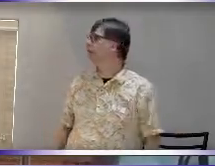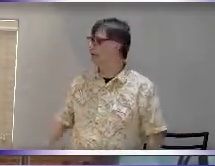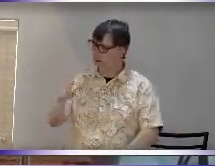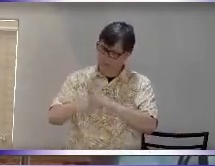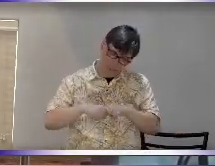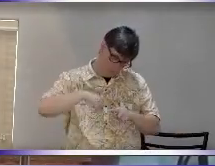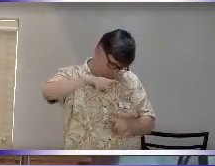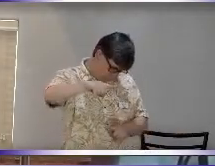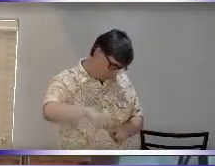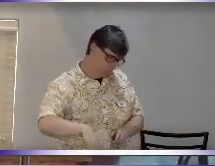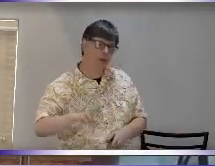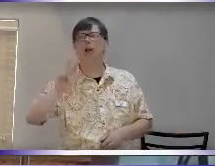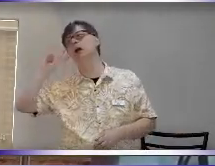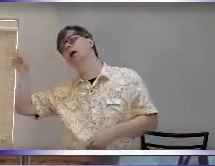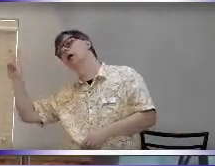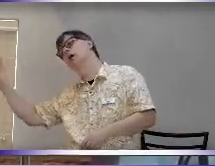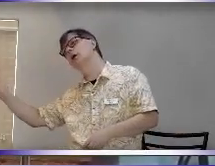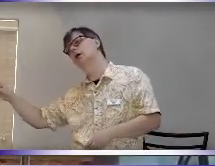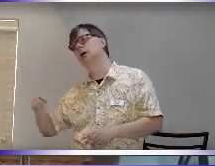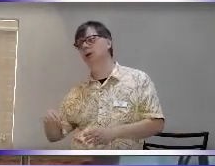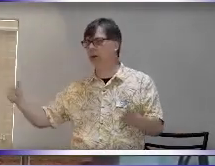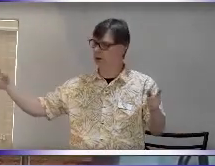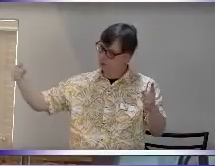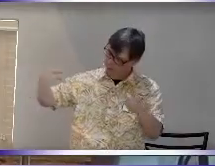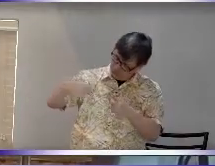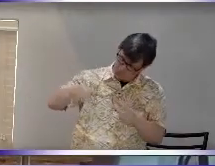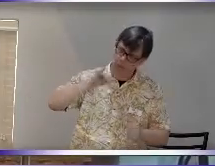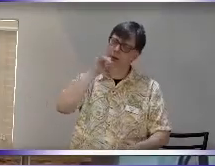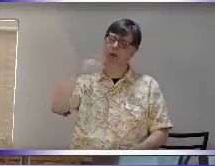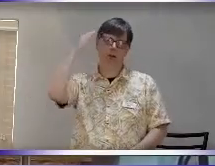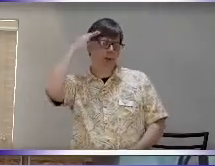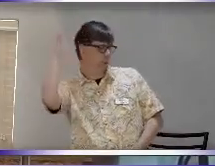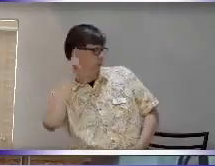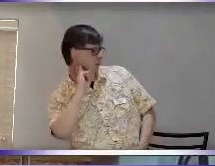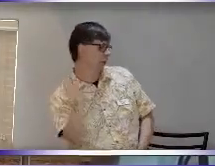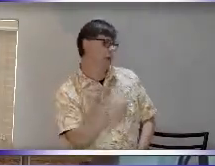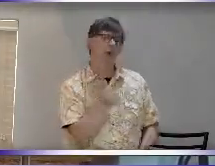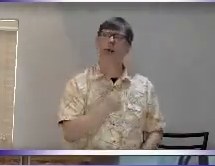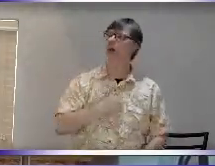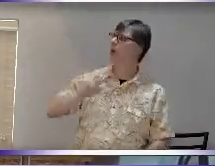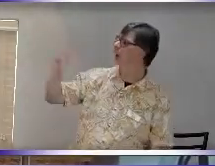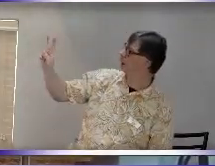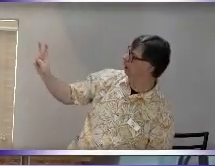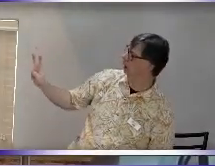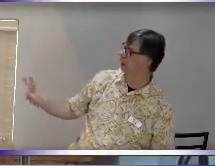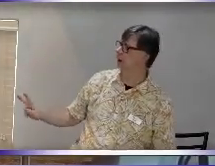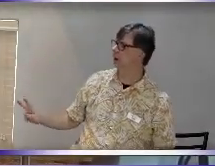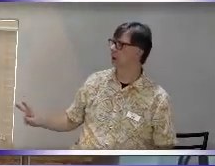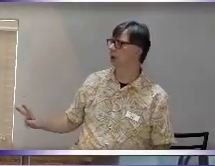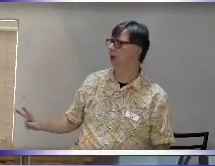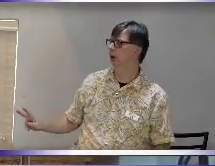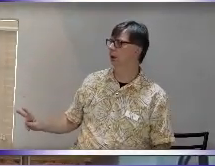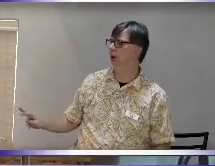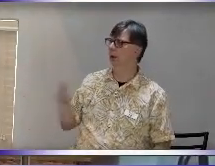However, another approach when we think about me being my own other is that, well,